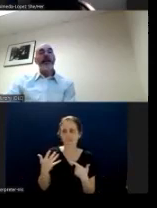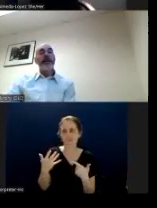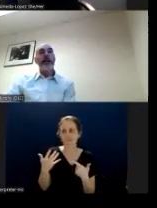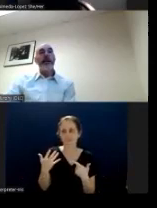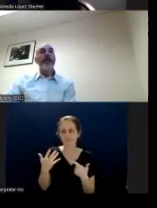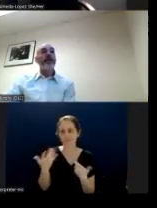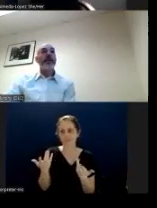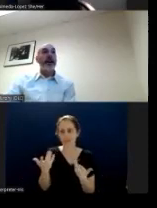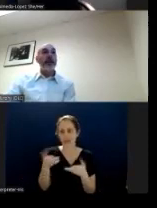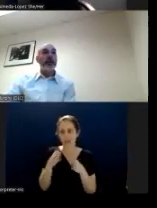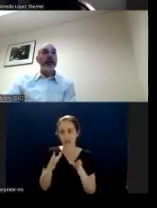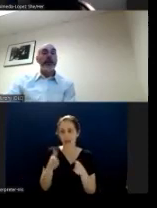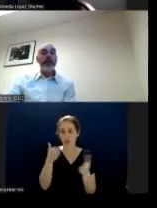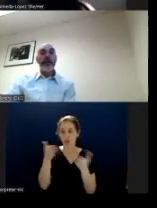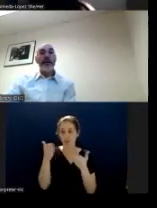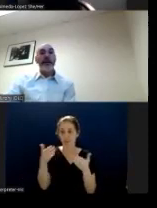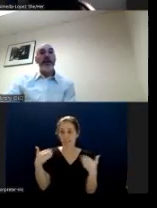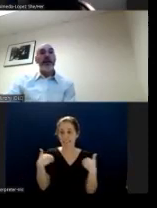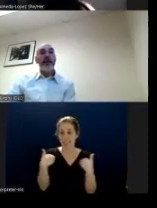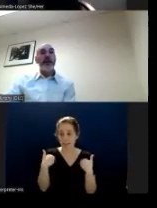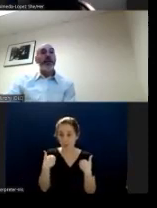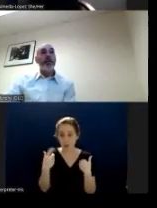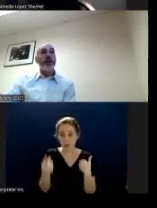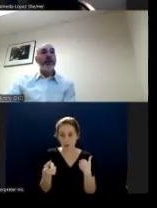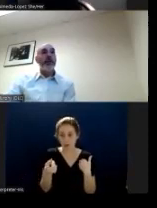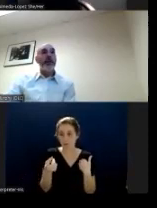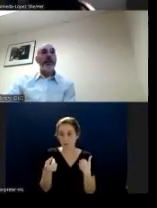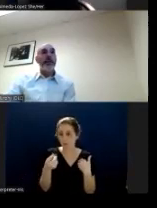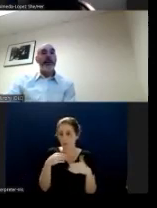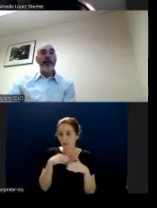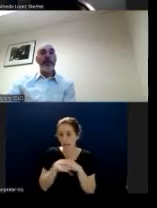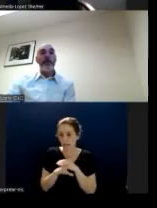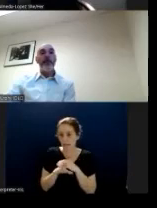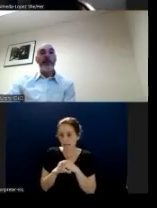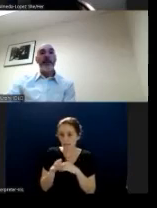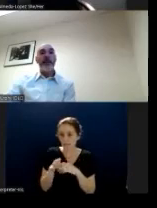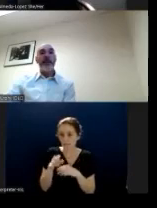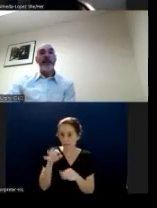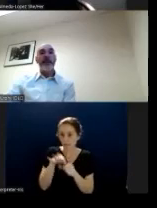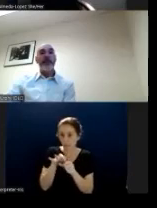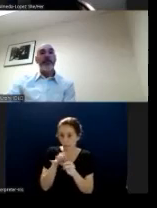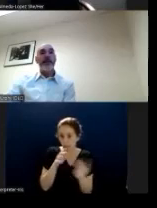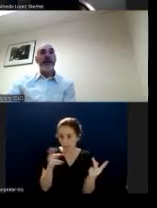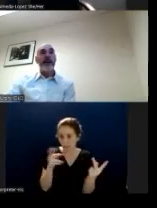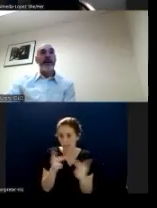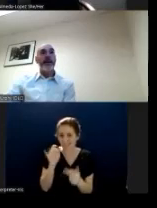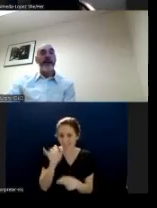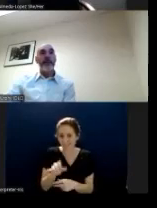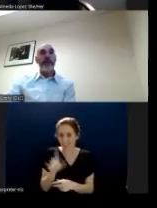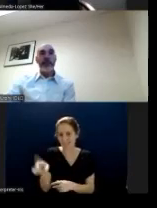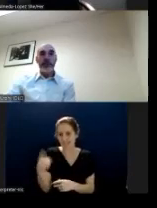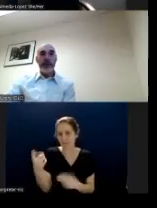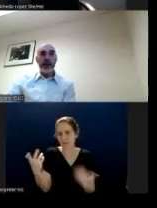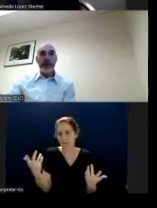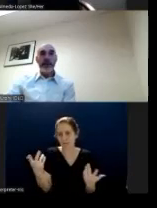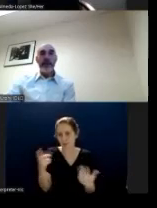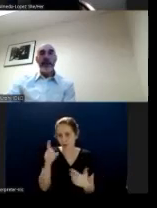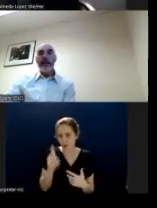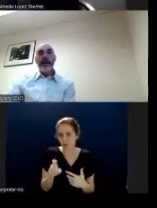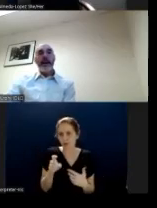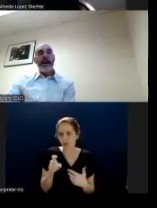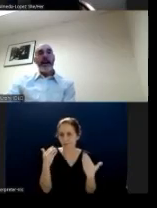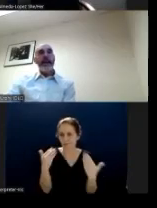Certainly, allowing service animals into a polling place is something that should be